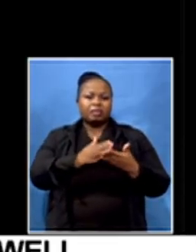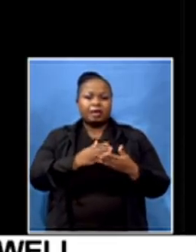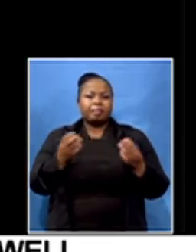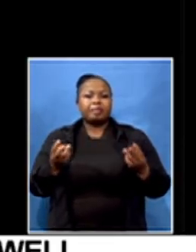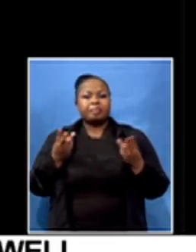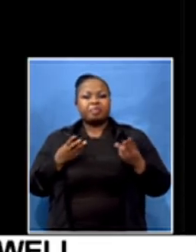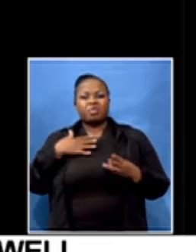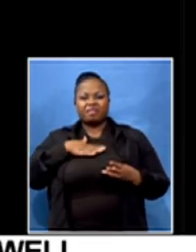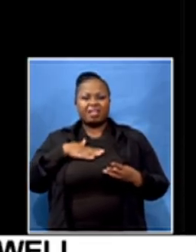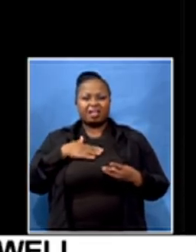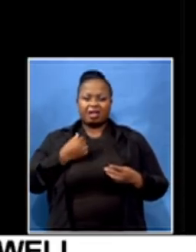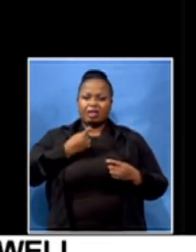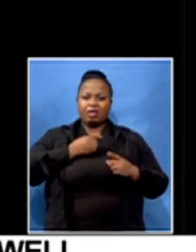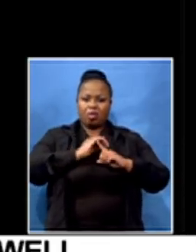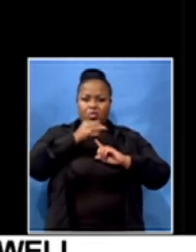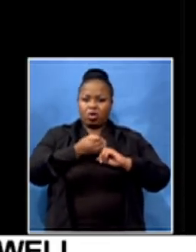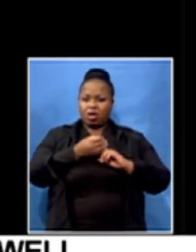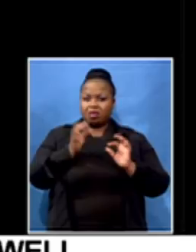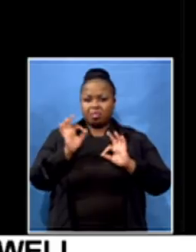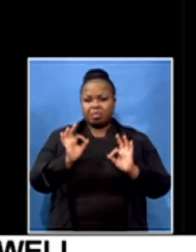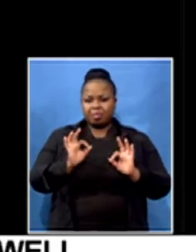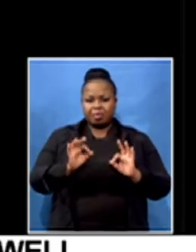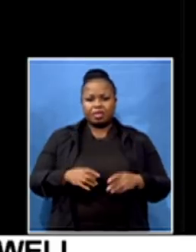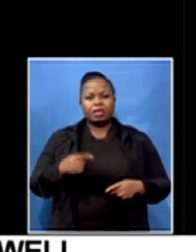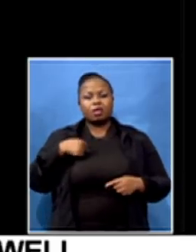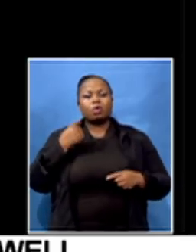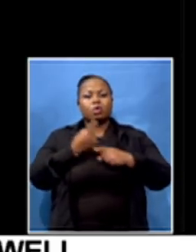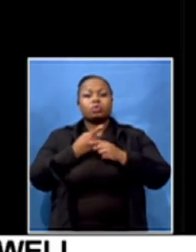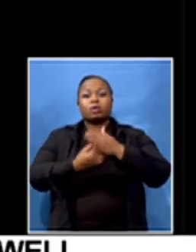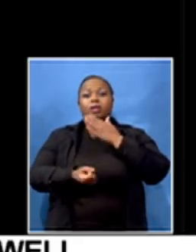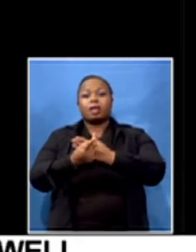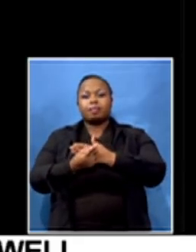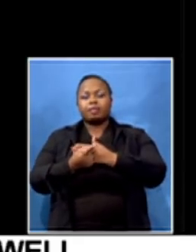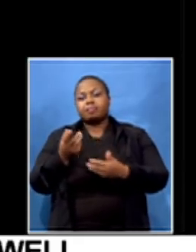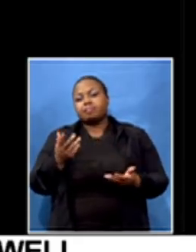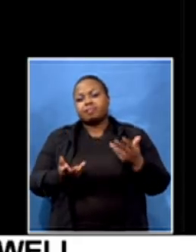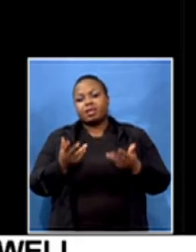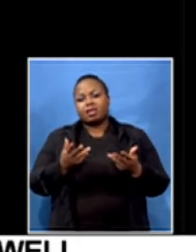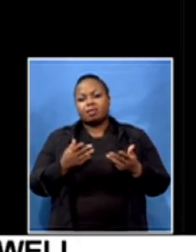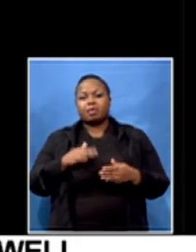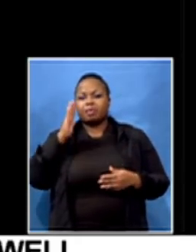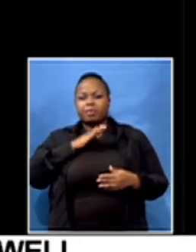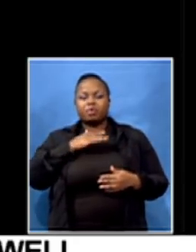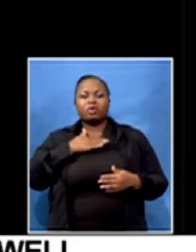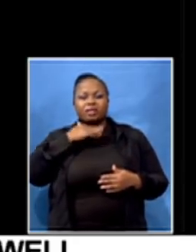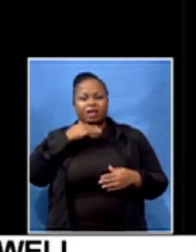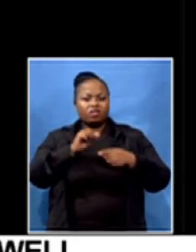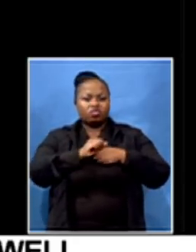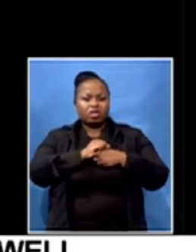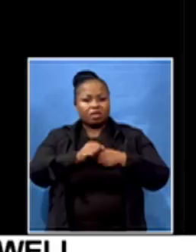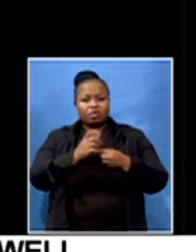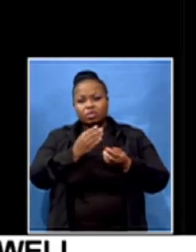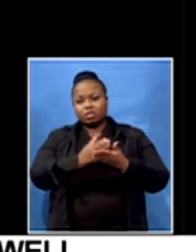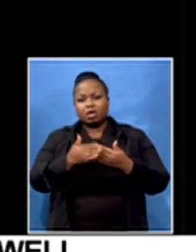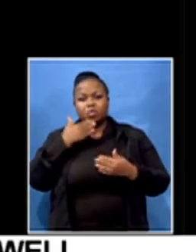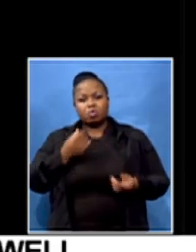not well protected. And I found that that would be a result of either inadequate training, so people don't understand